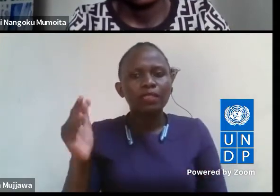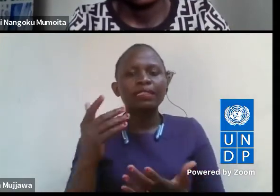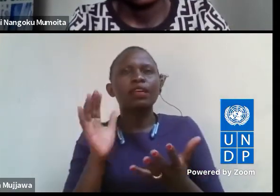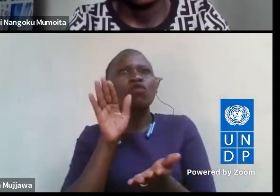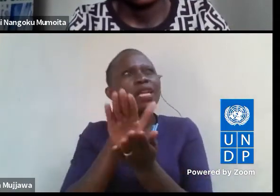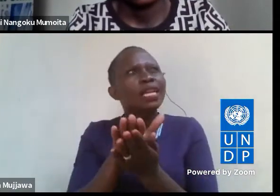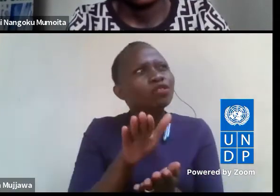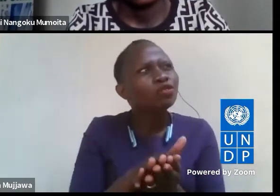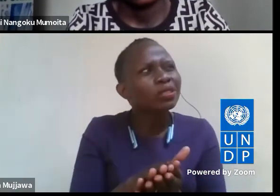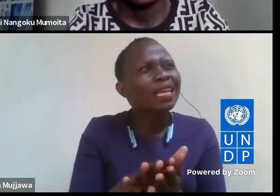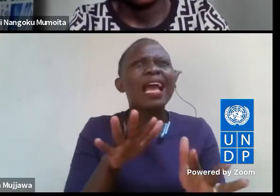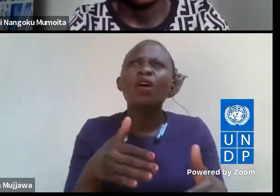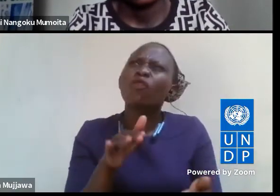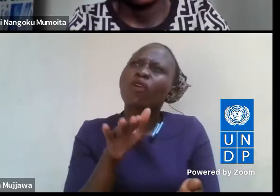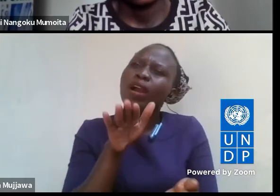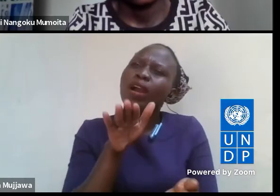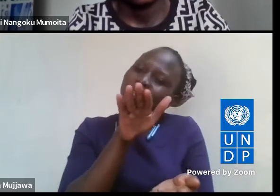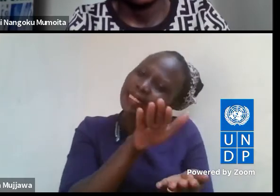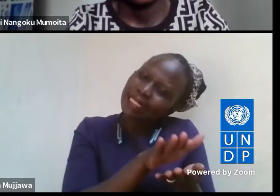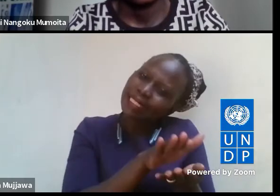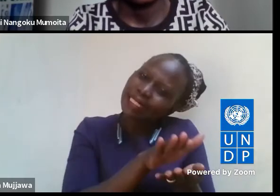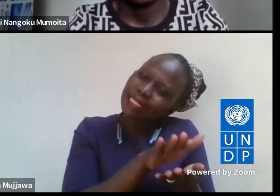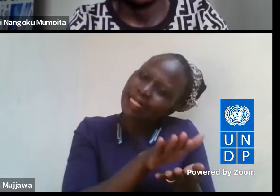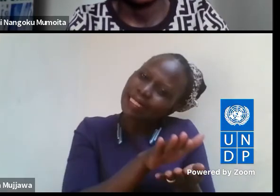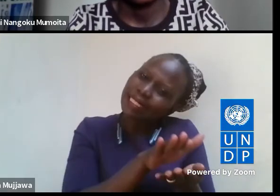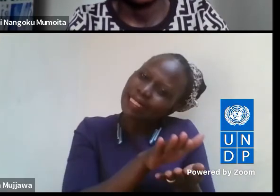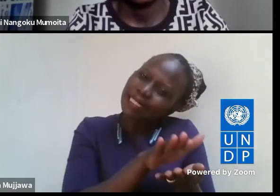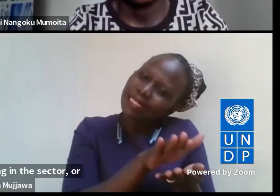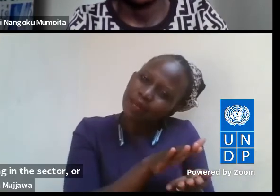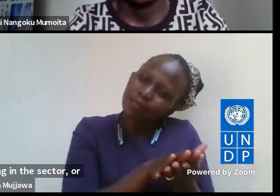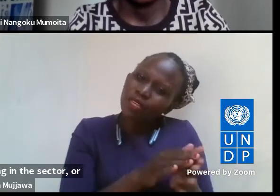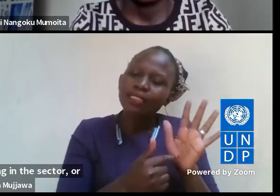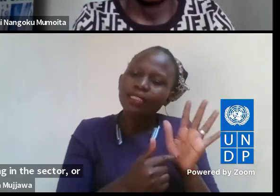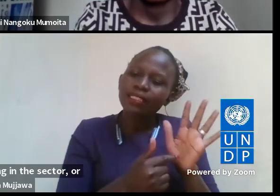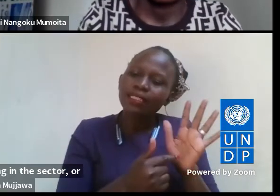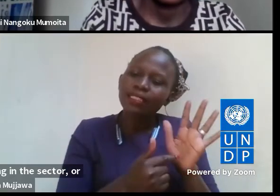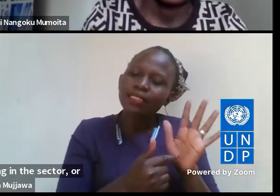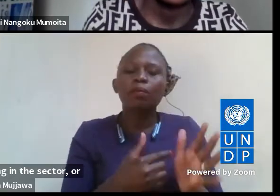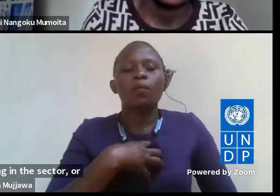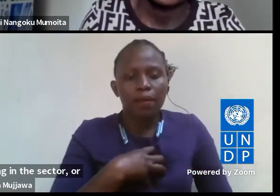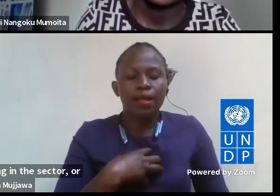through manpower, so having more locals working in the sector, or this can be